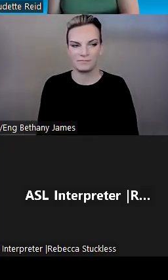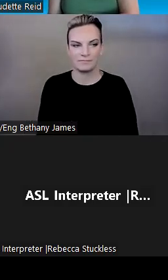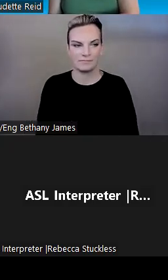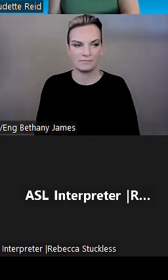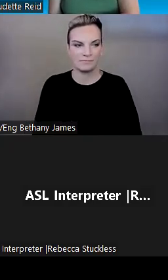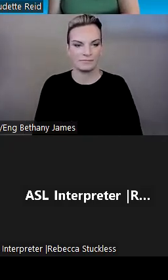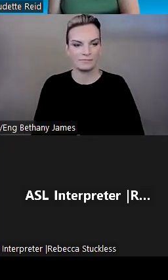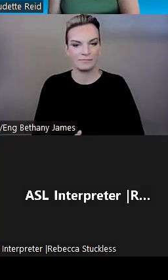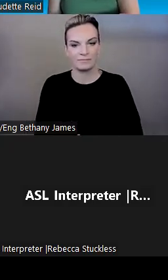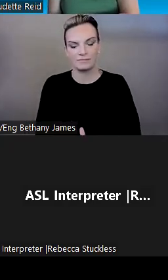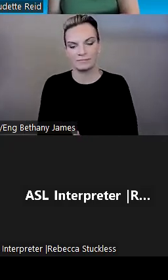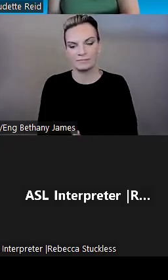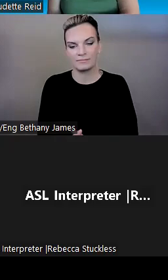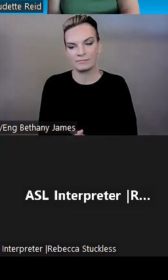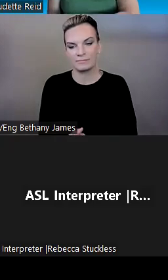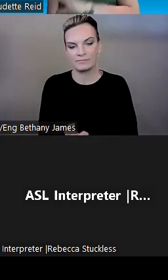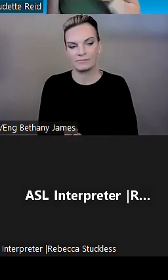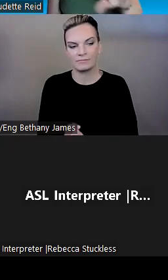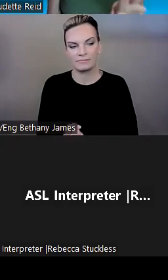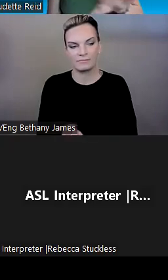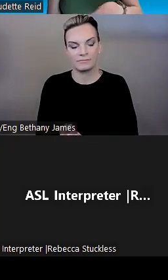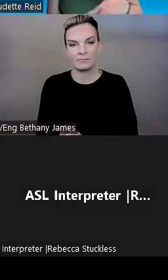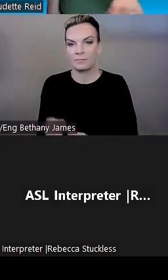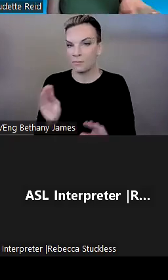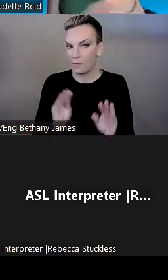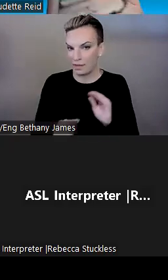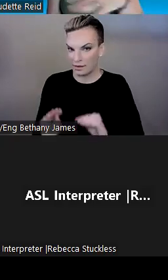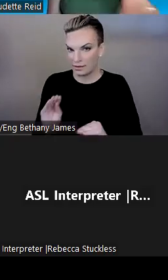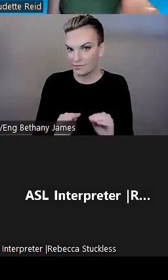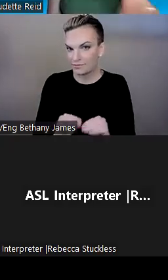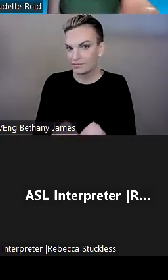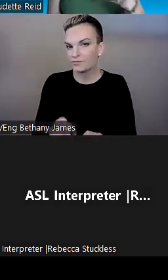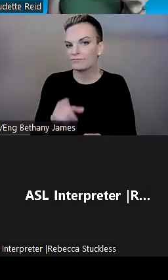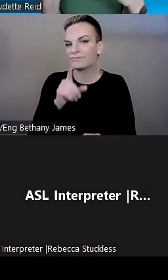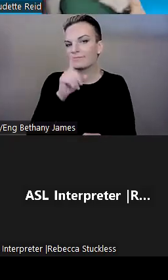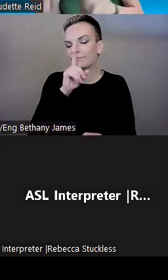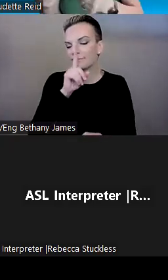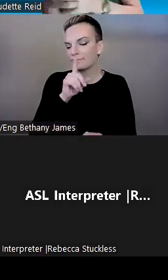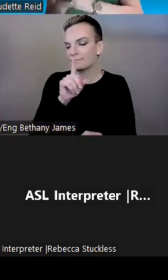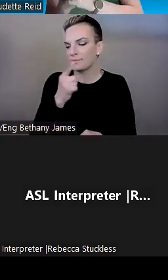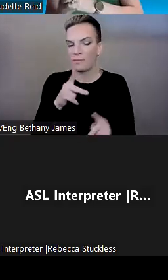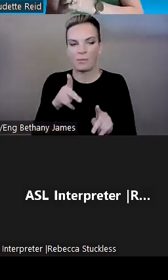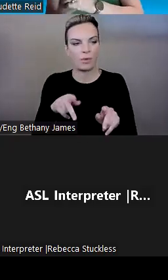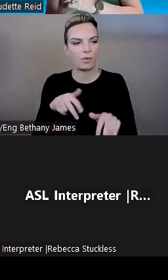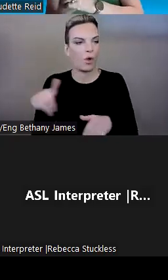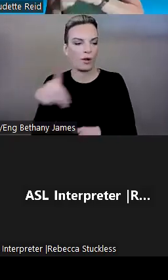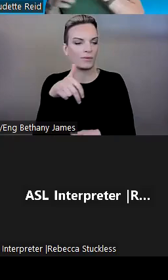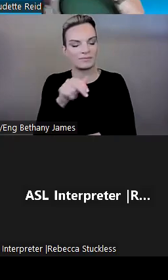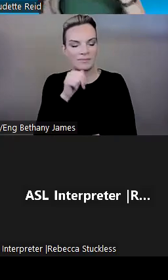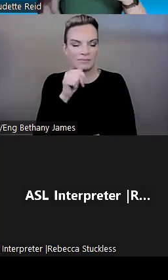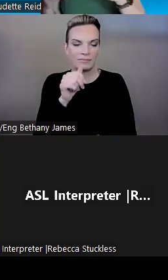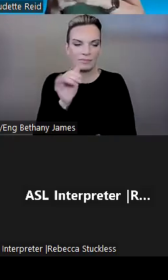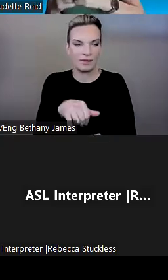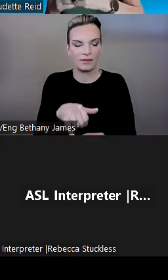Now, mobility is not just talking about people walking around, but if they are having